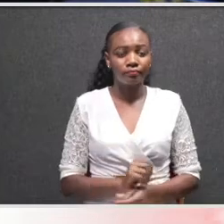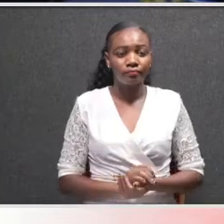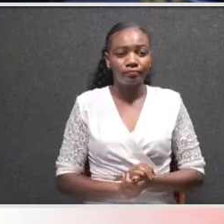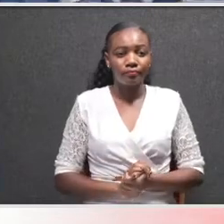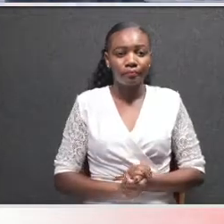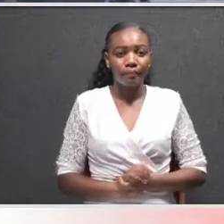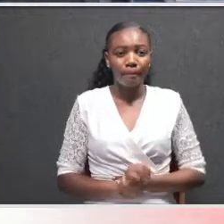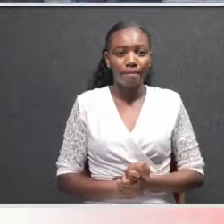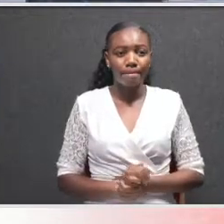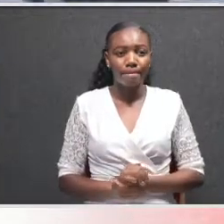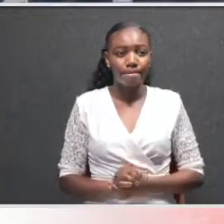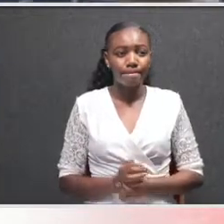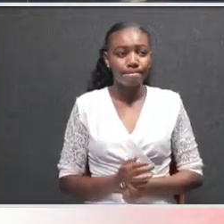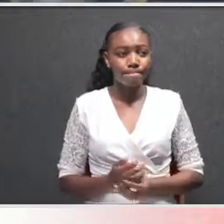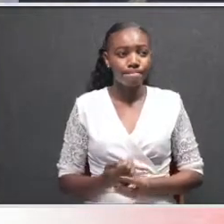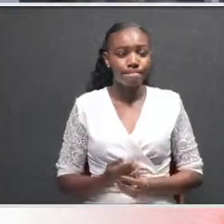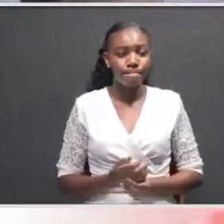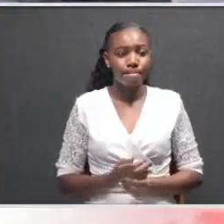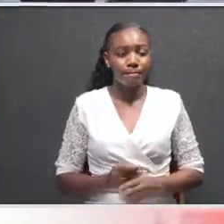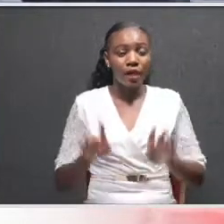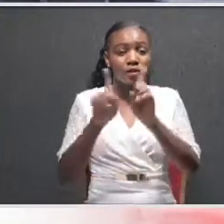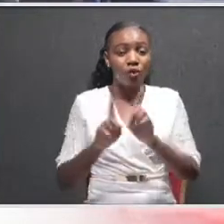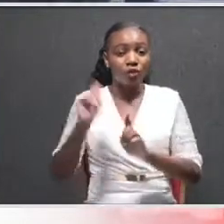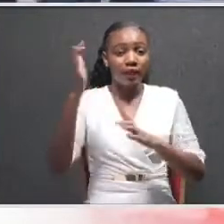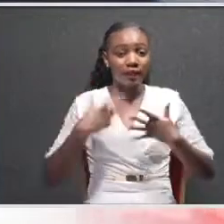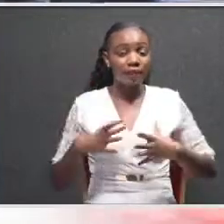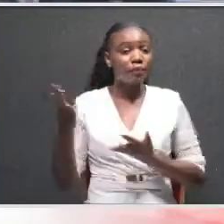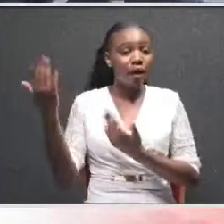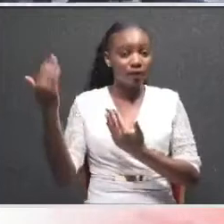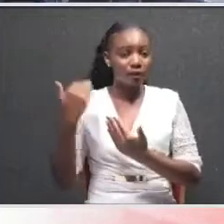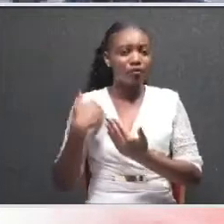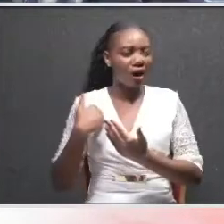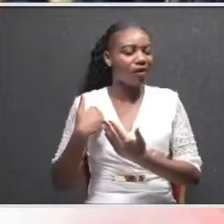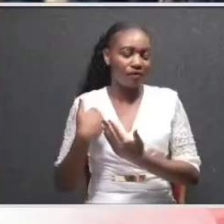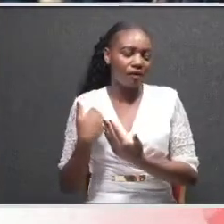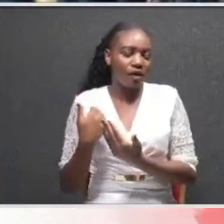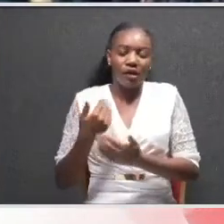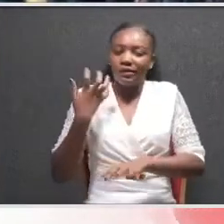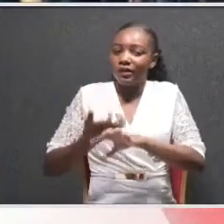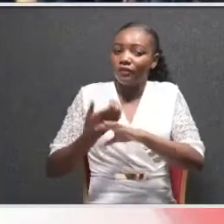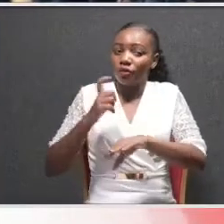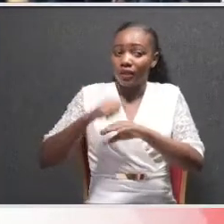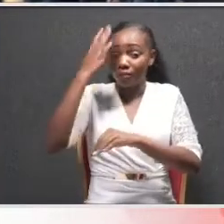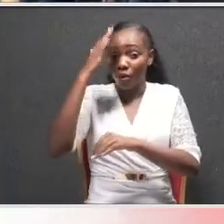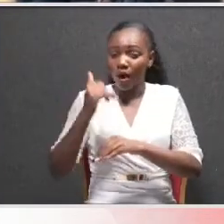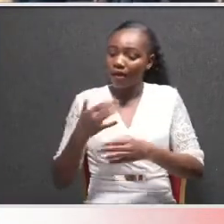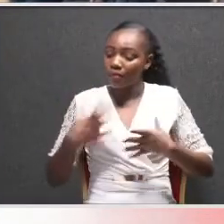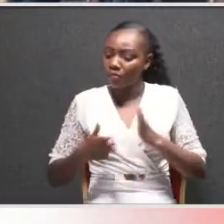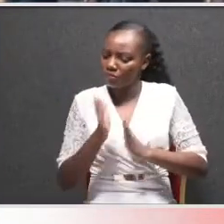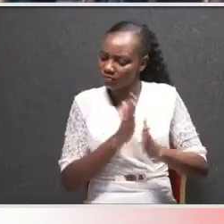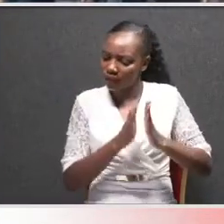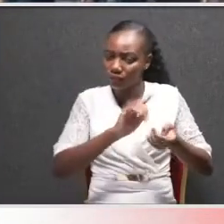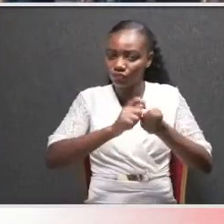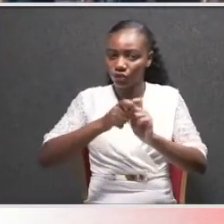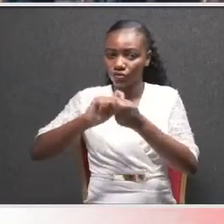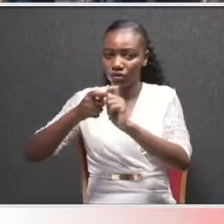for kerosene. But Kenyans are set for tougher times ahead as the taxman prepares for adjustment of the